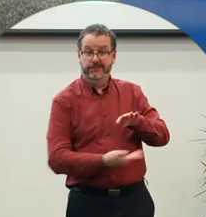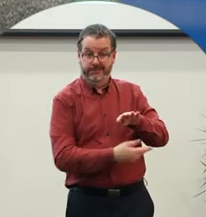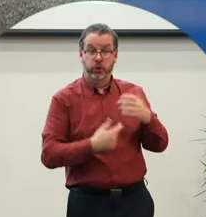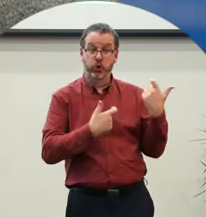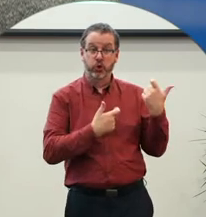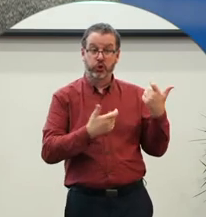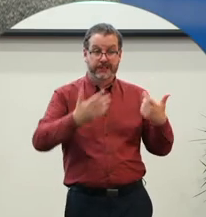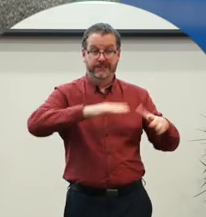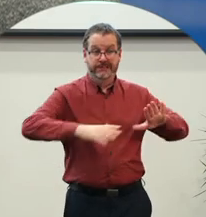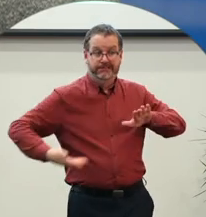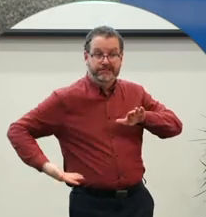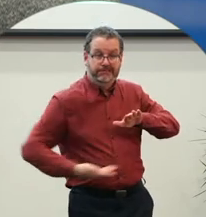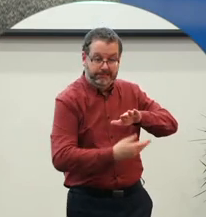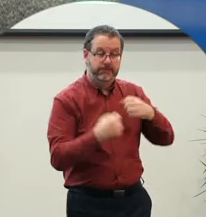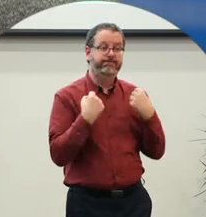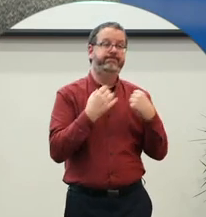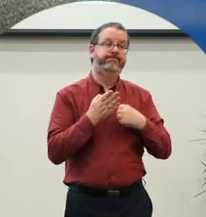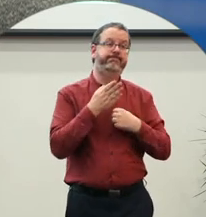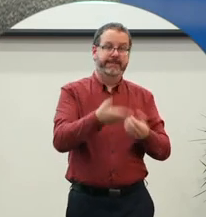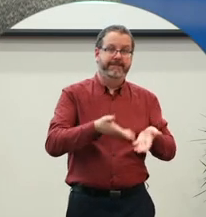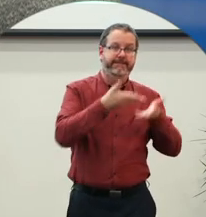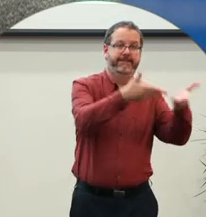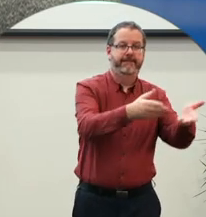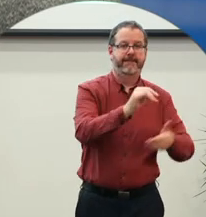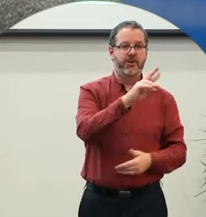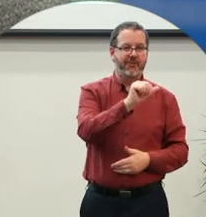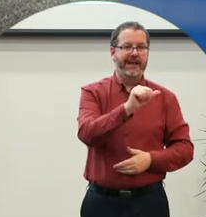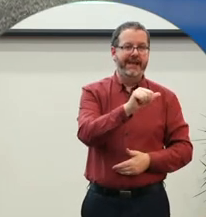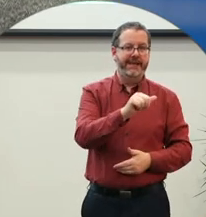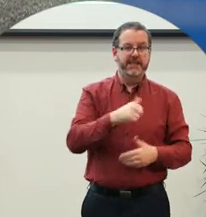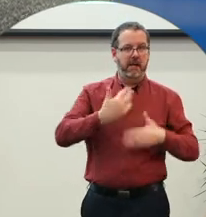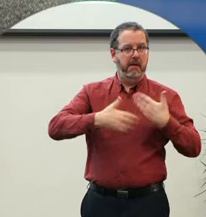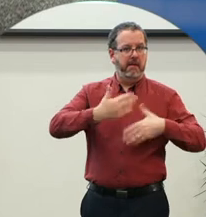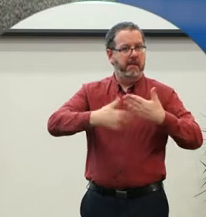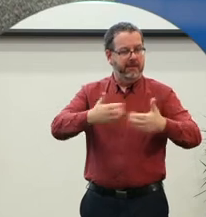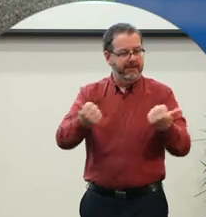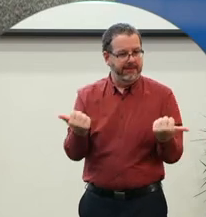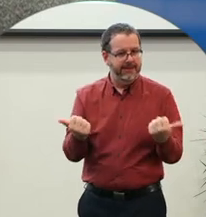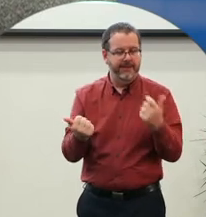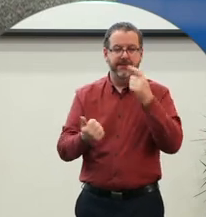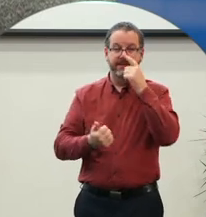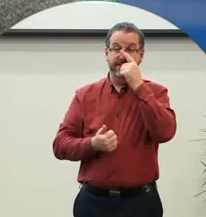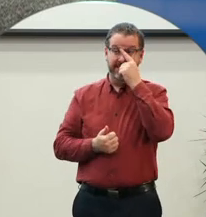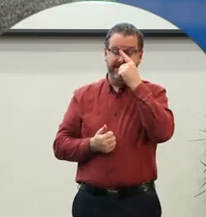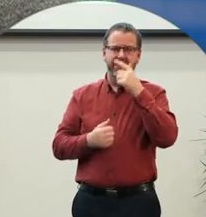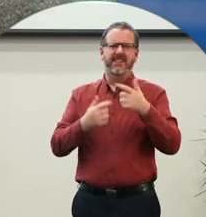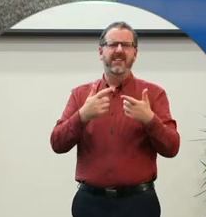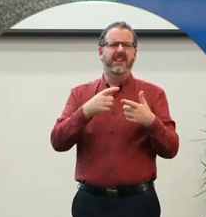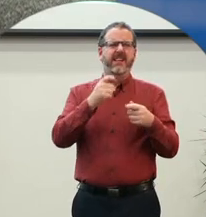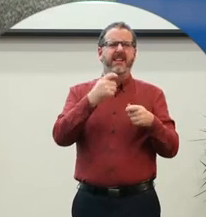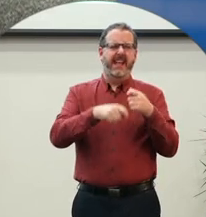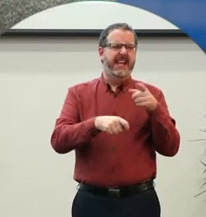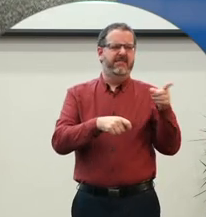the IRA. So things started to escalate from there pretty quickly. And then, of course, there was the burglary of her own house,